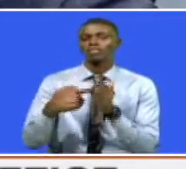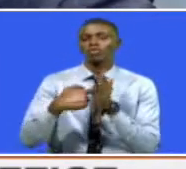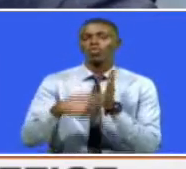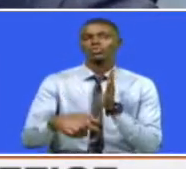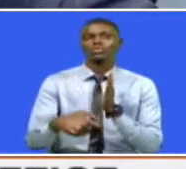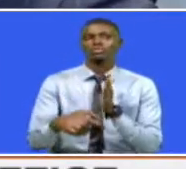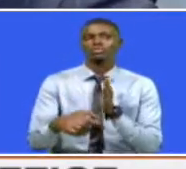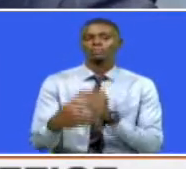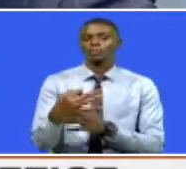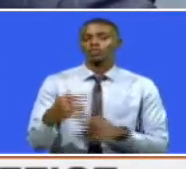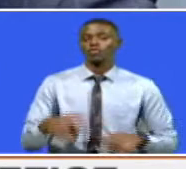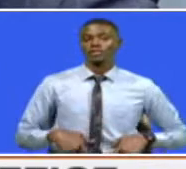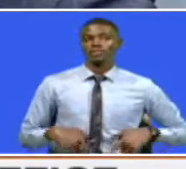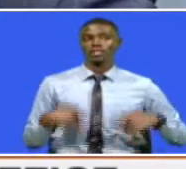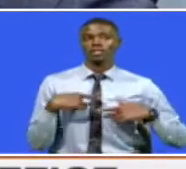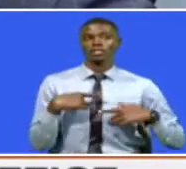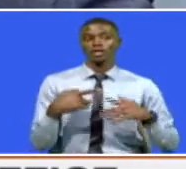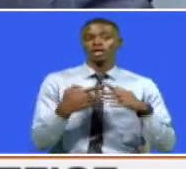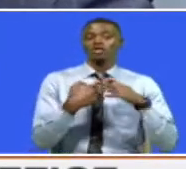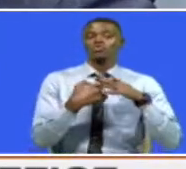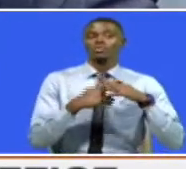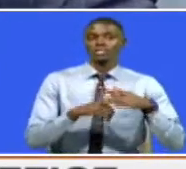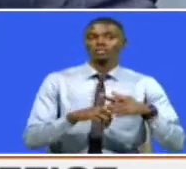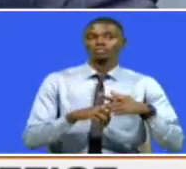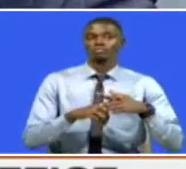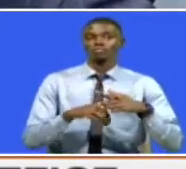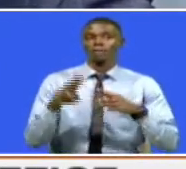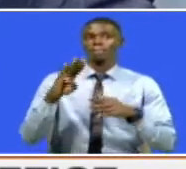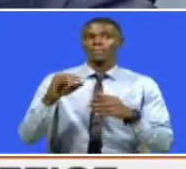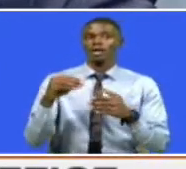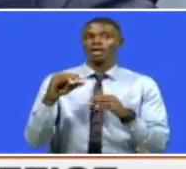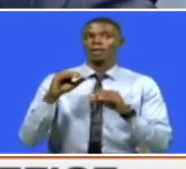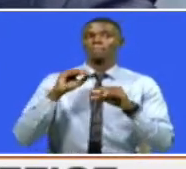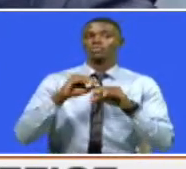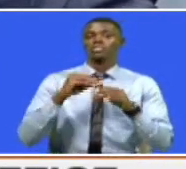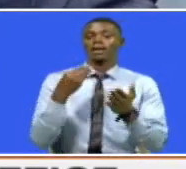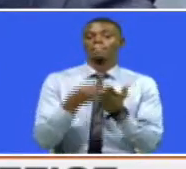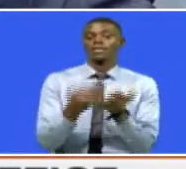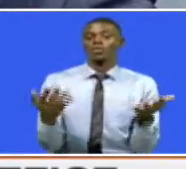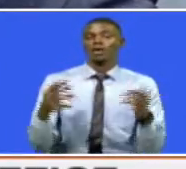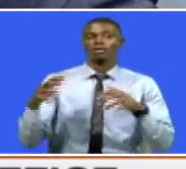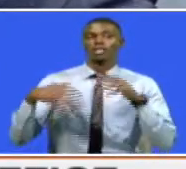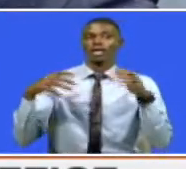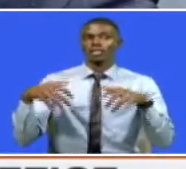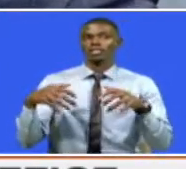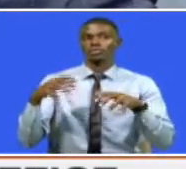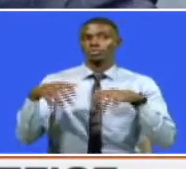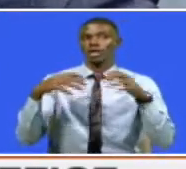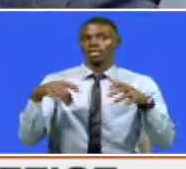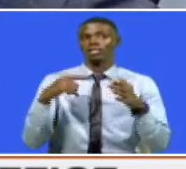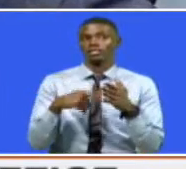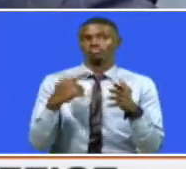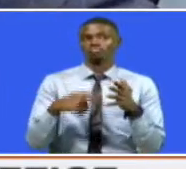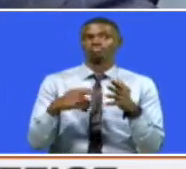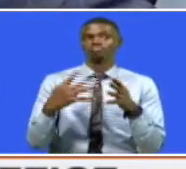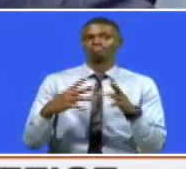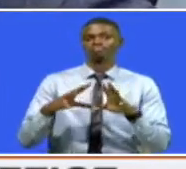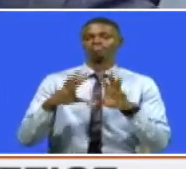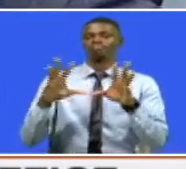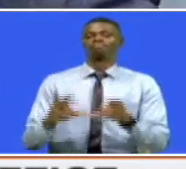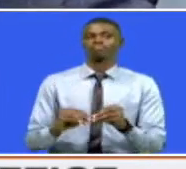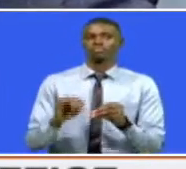of living, you start by putting money into agriculture, because agriculture constitutes a substantial proportion of